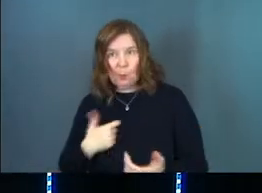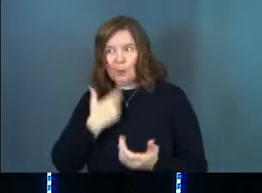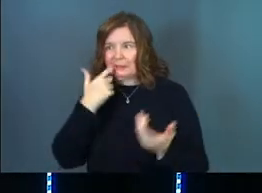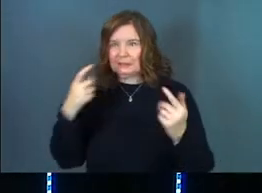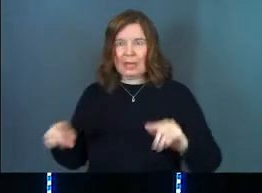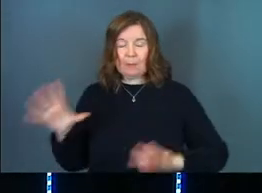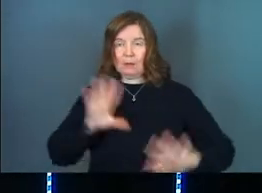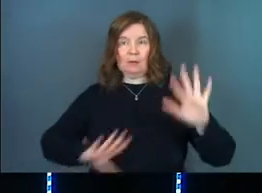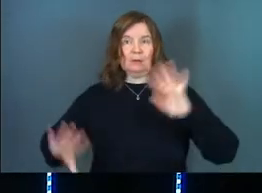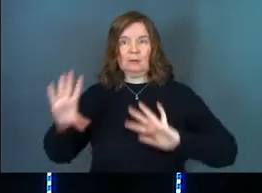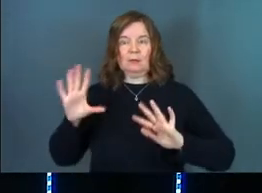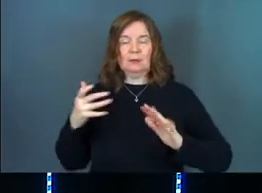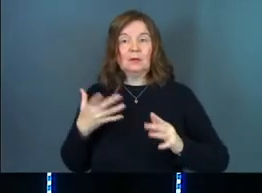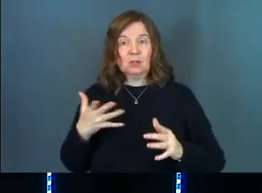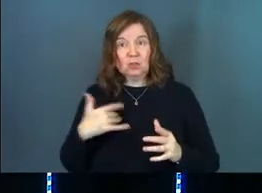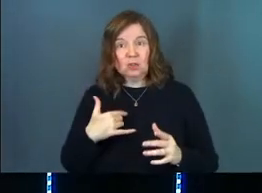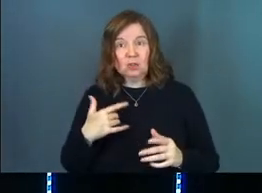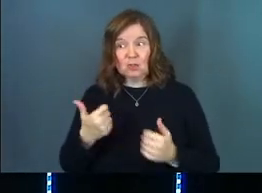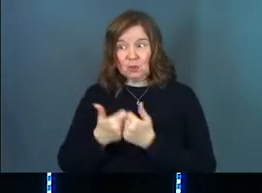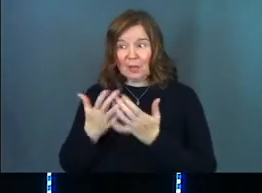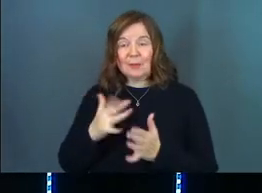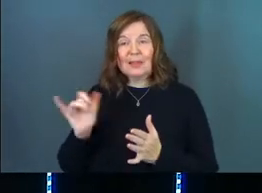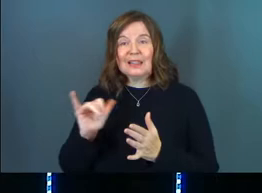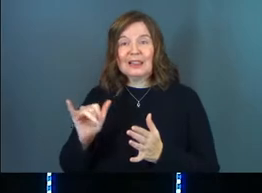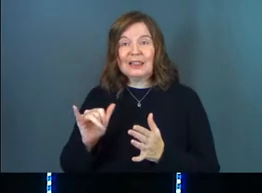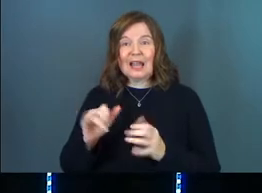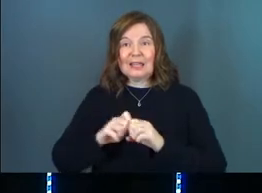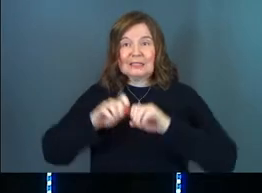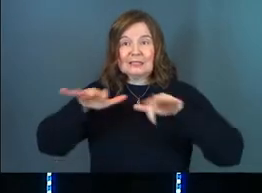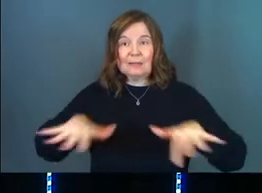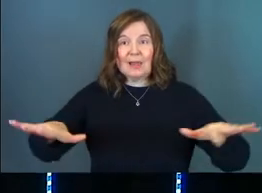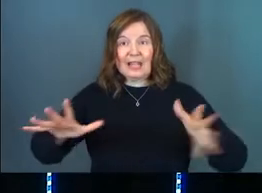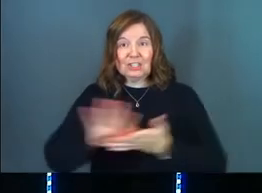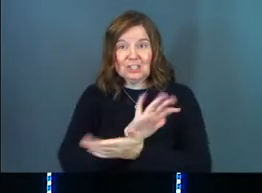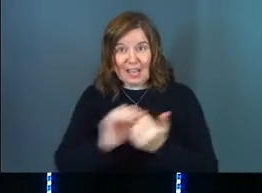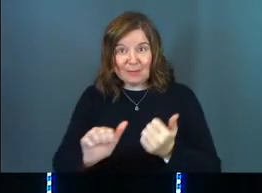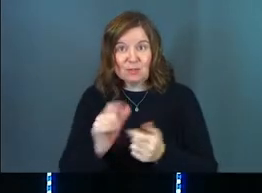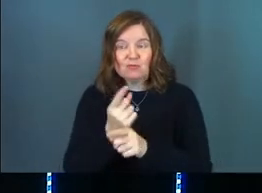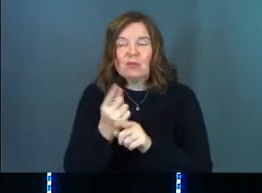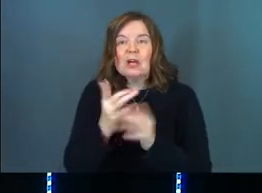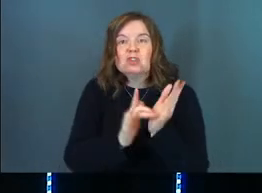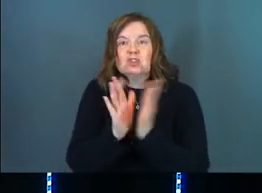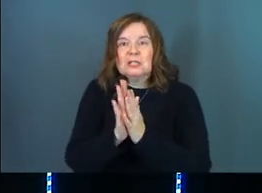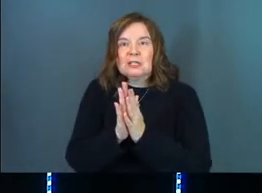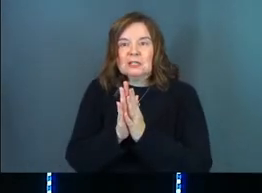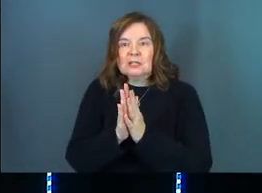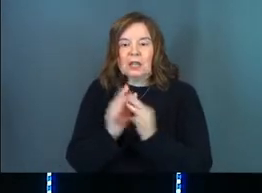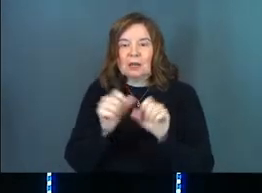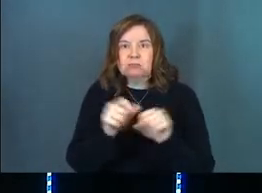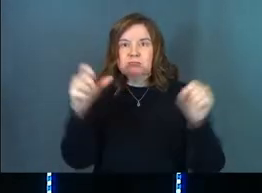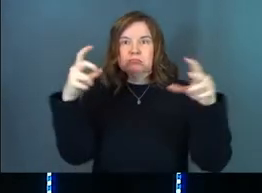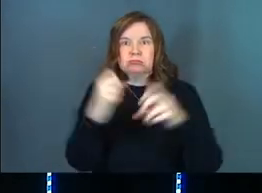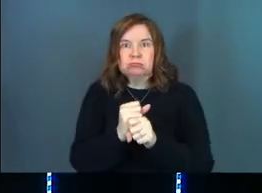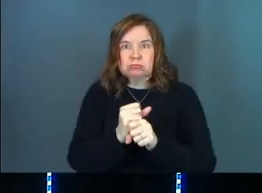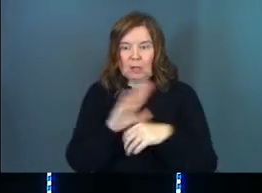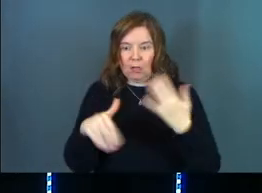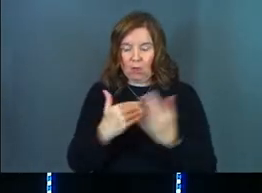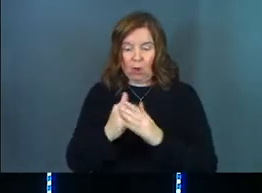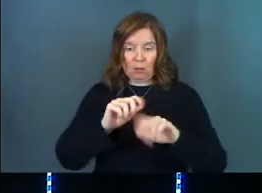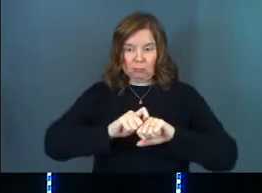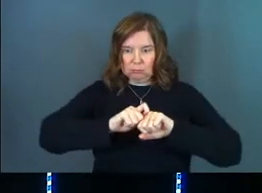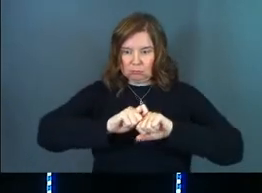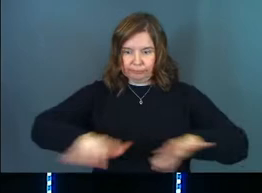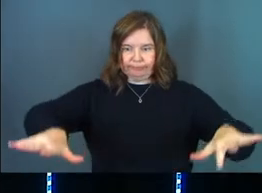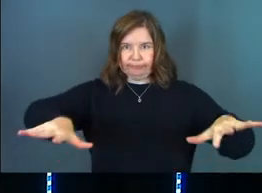what just happened to us? Kind of, you gamers out there, this is like splash damage, right? Like, Jesus lets off a little explosion and they all